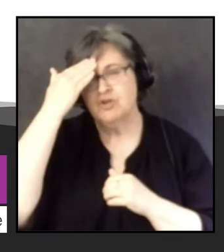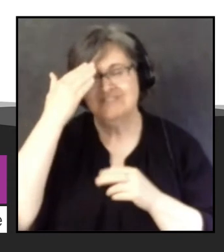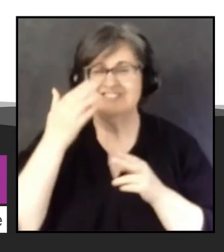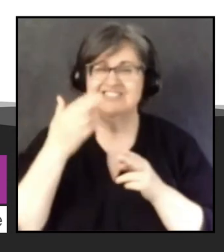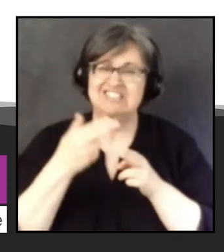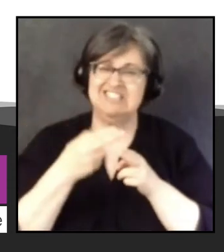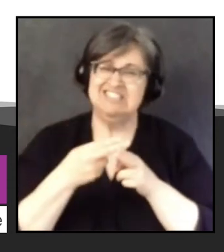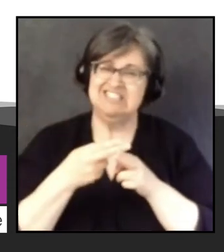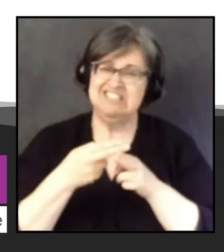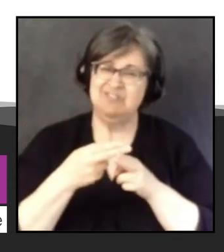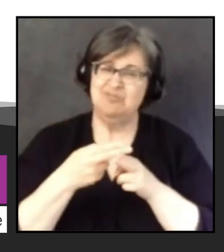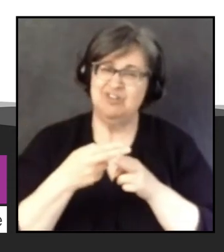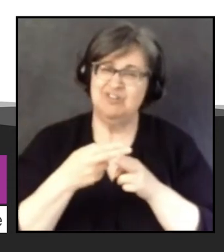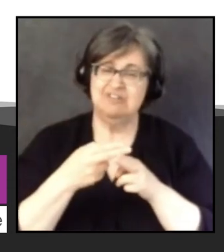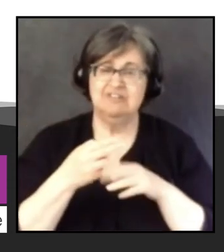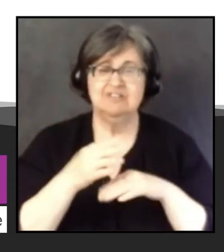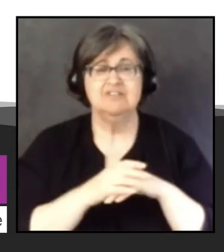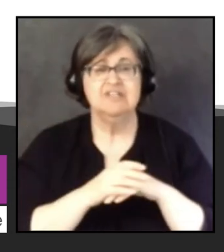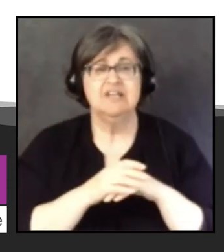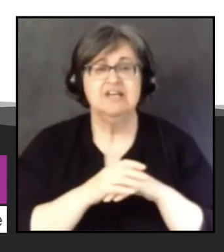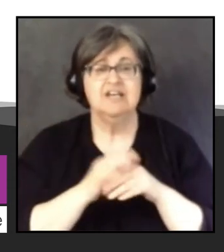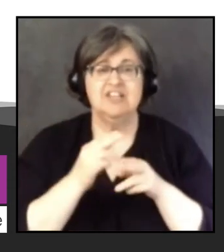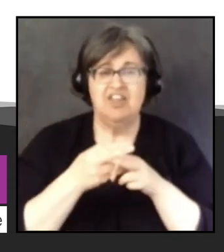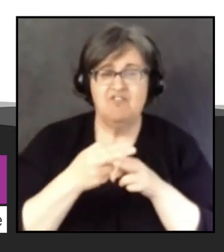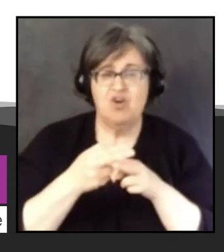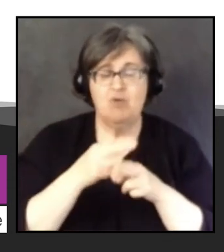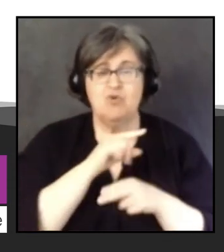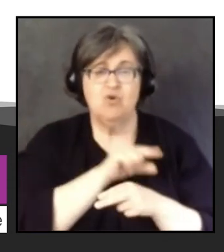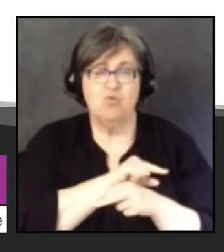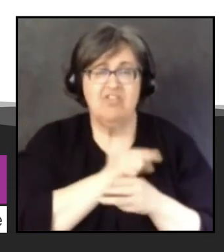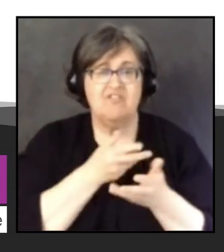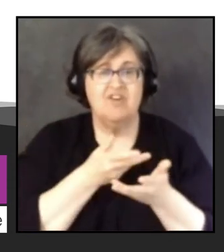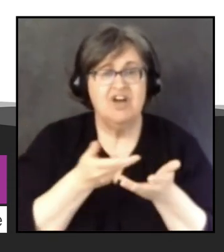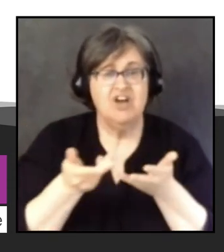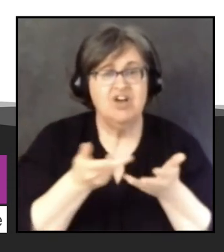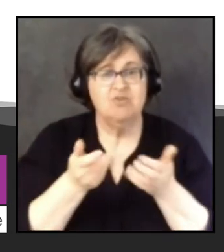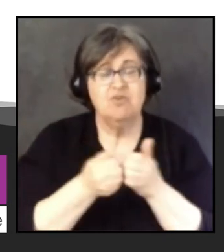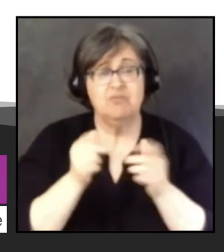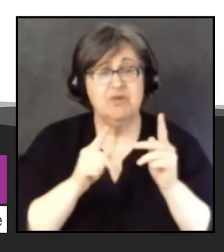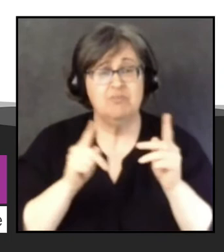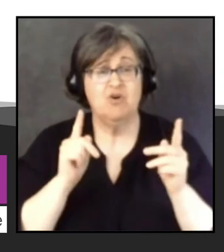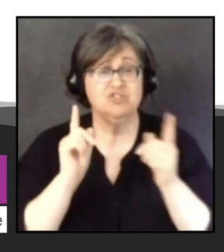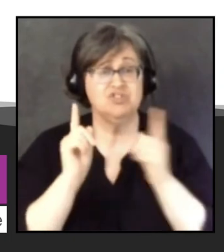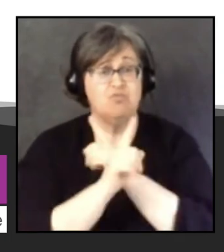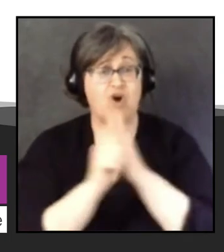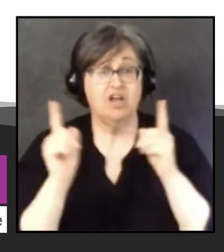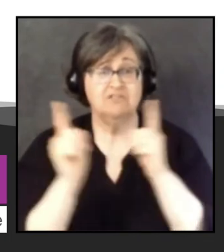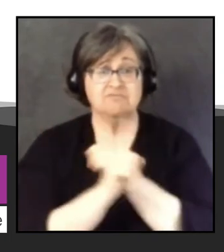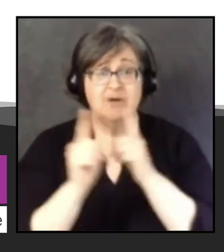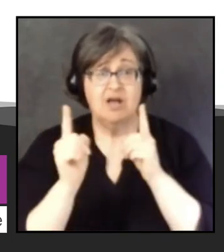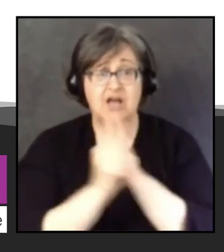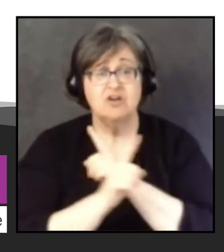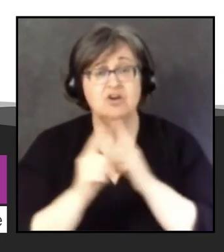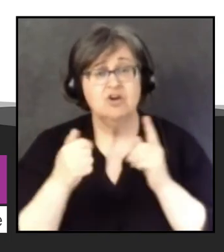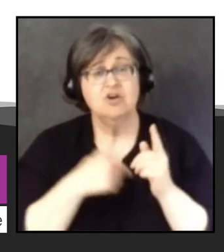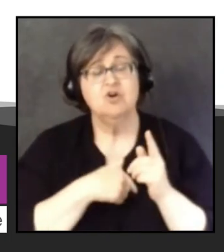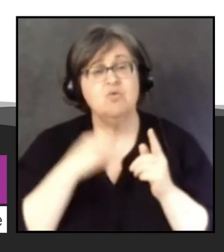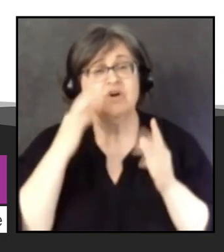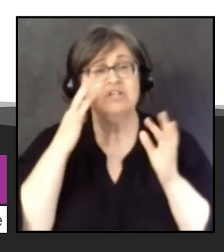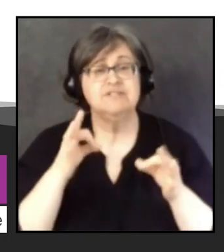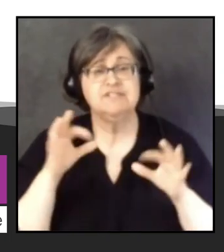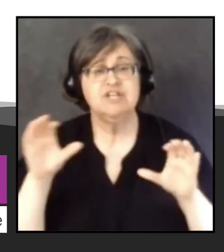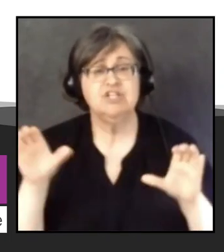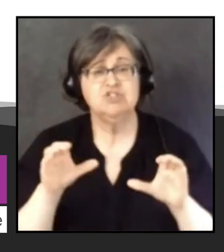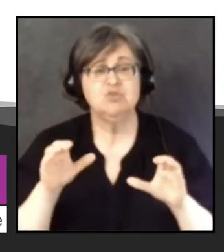temporality and ephemeral quality of interacting with passerbys. So we sought to design low